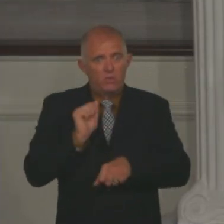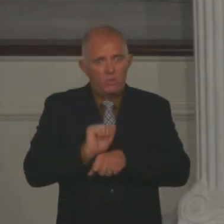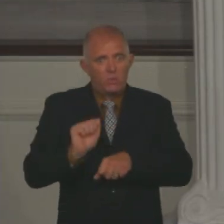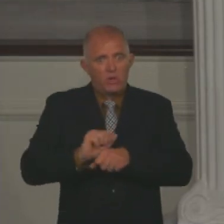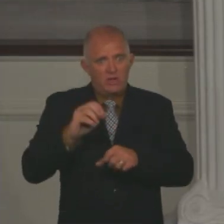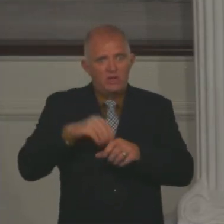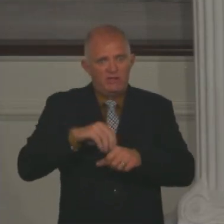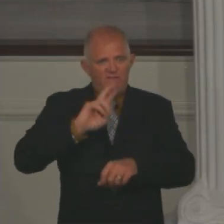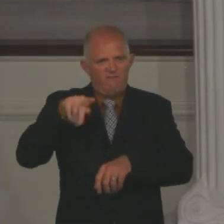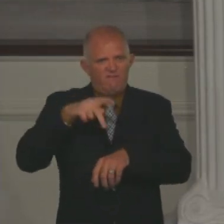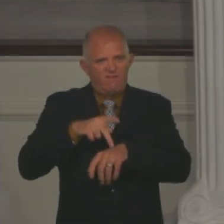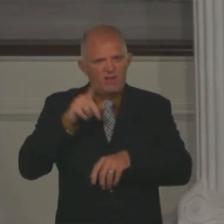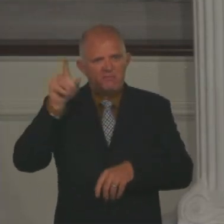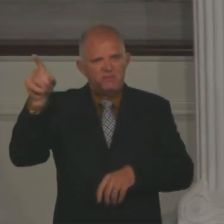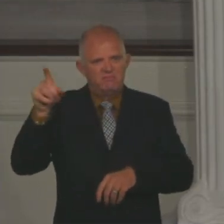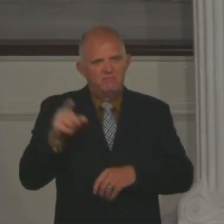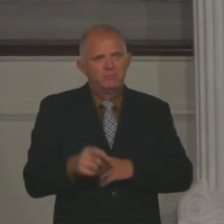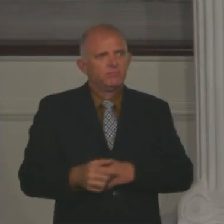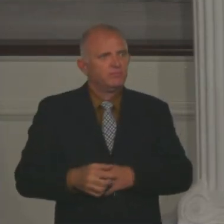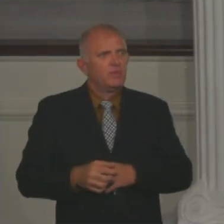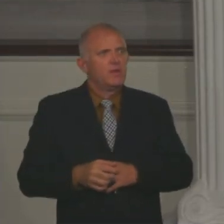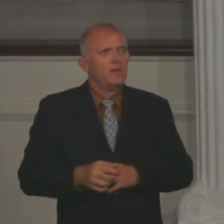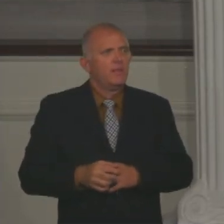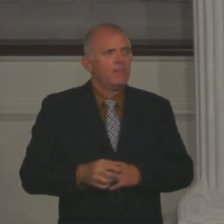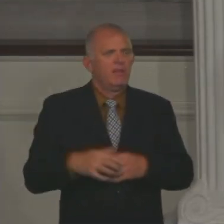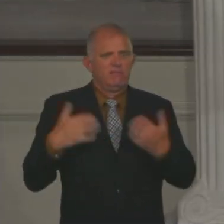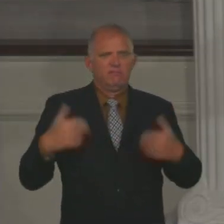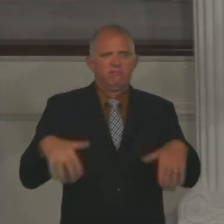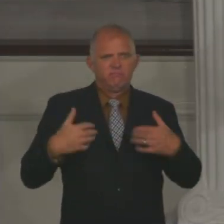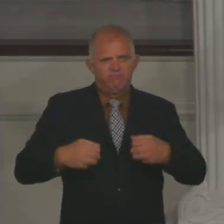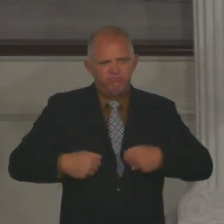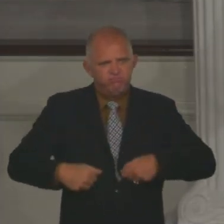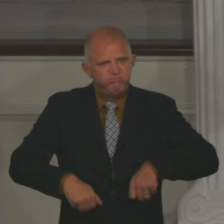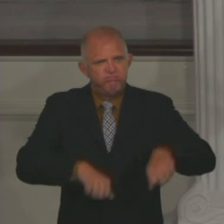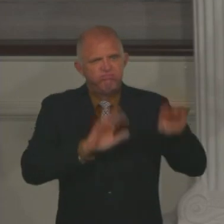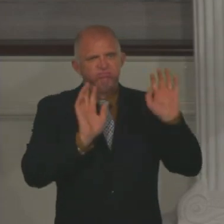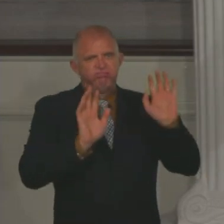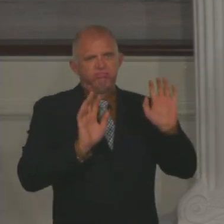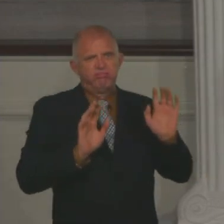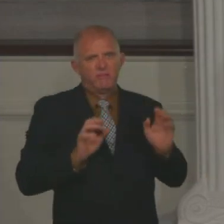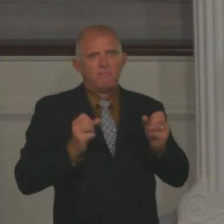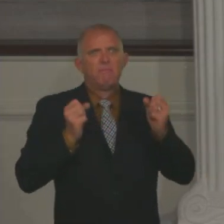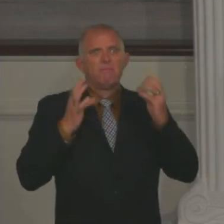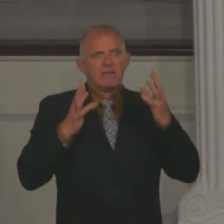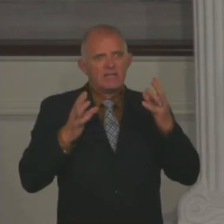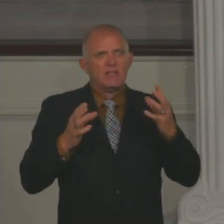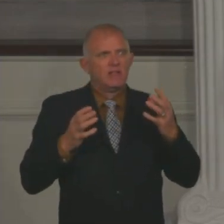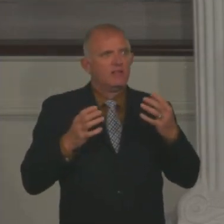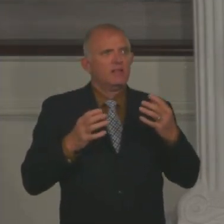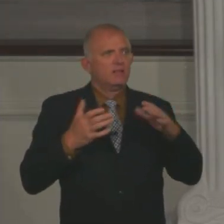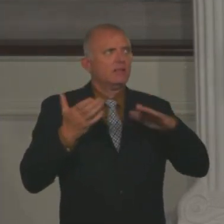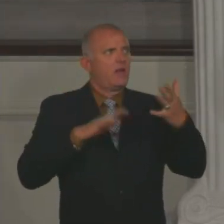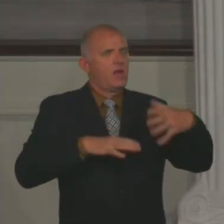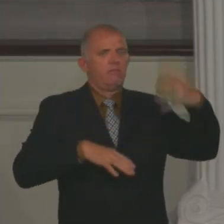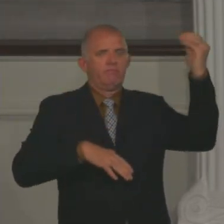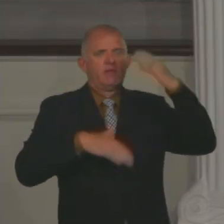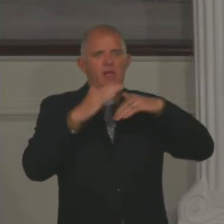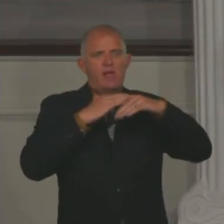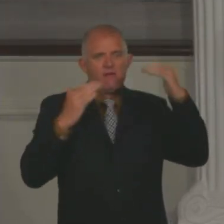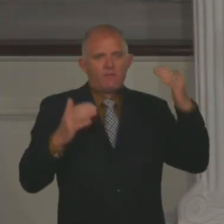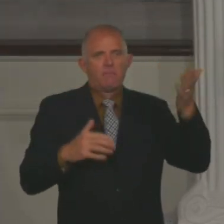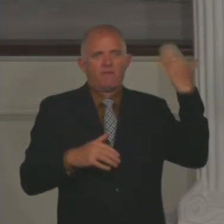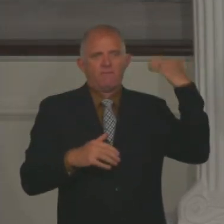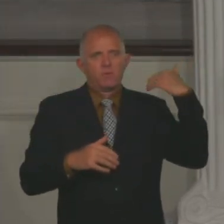and put it in there. It's been a great sacrifice. A great many people who are with Jesus now took their ring off and put it there